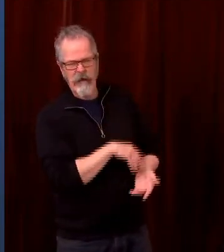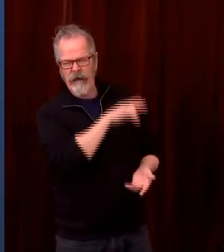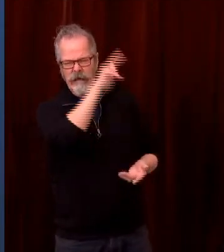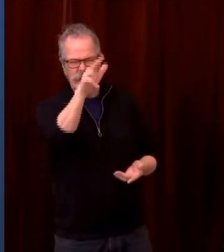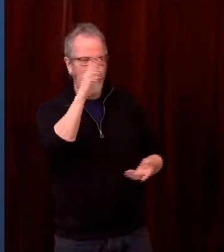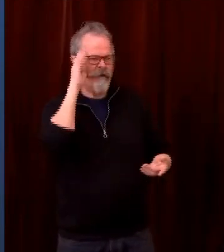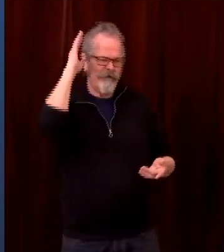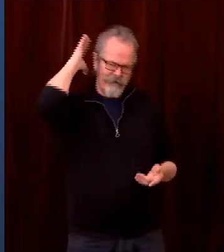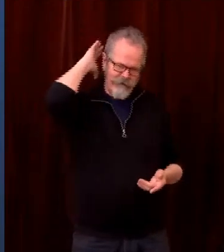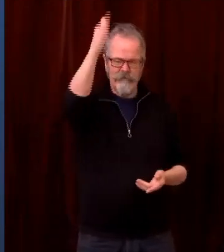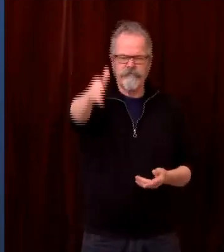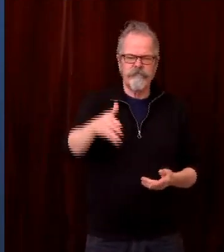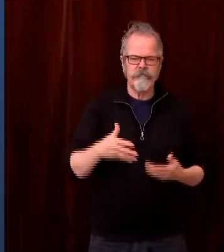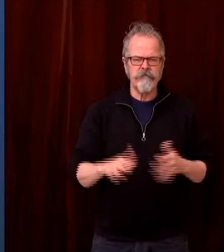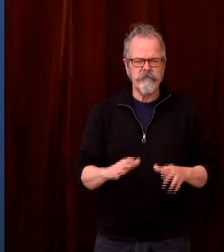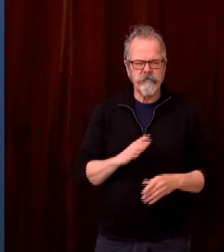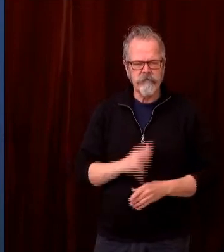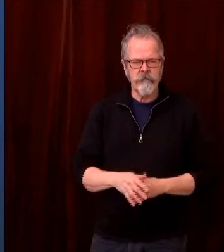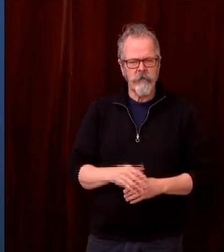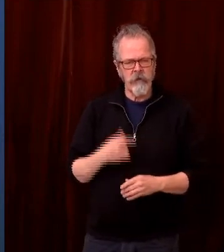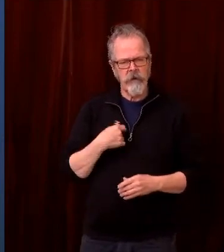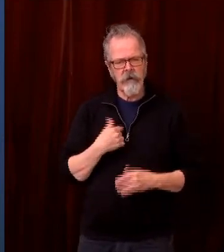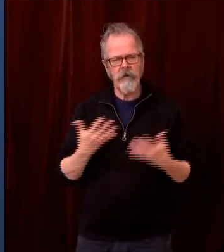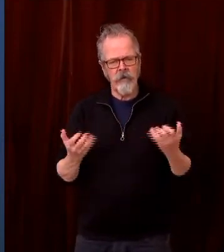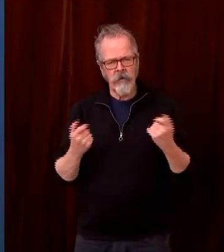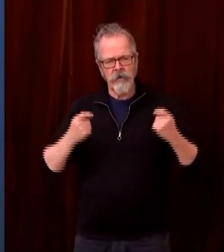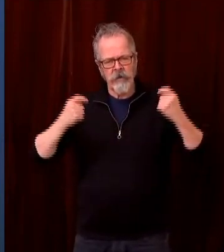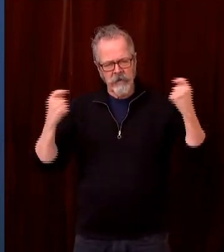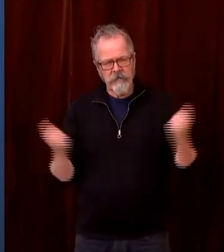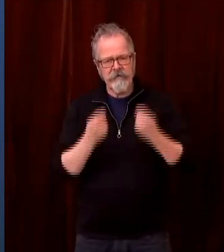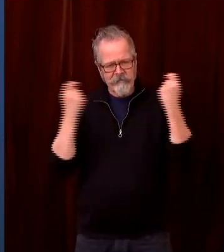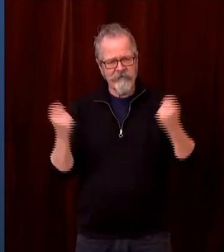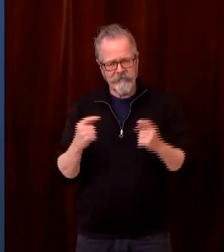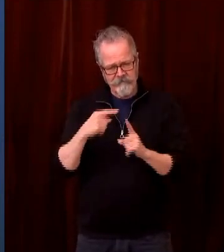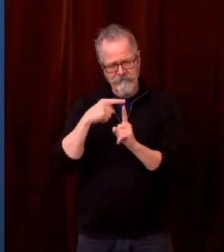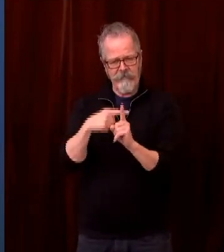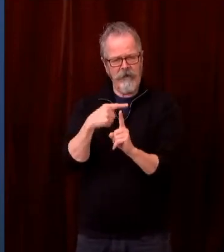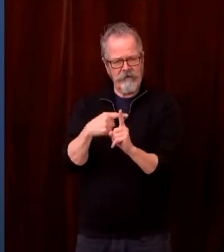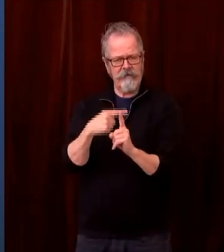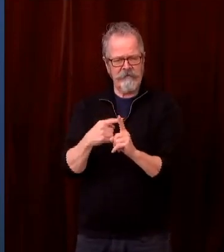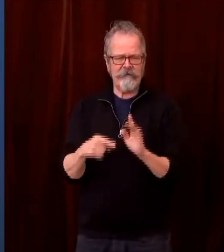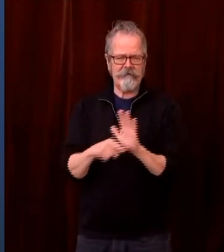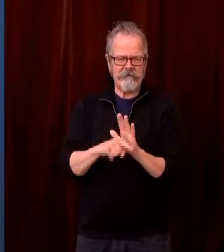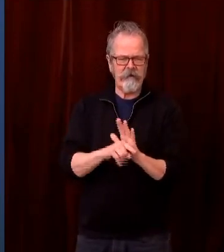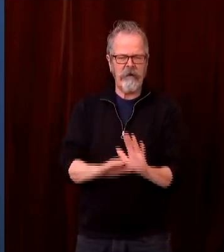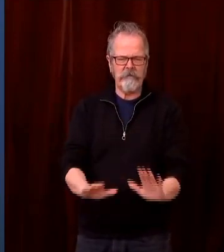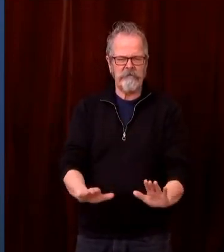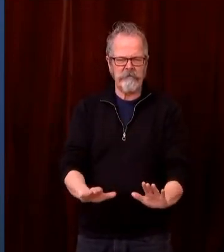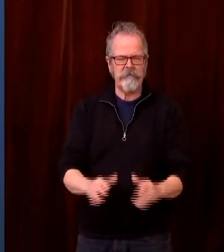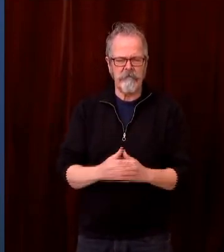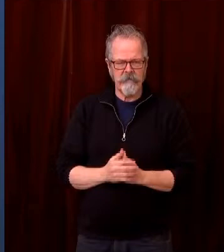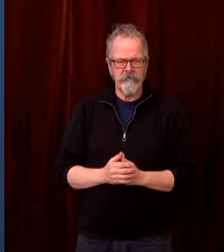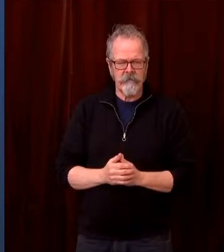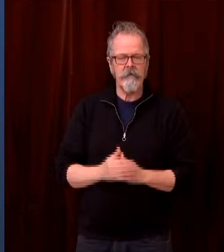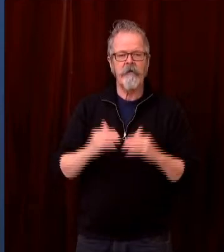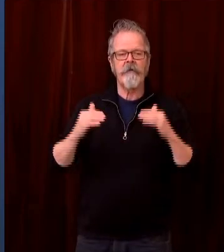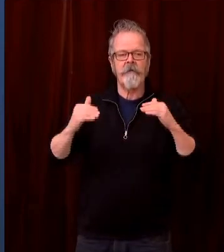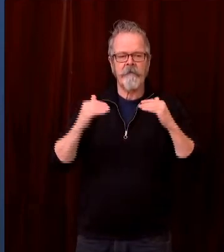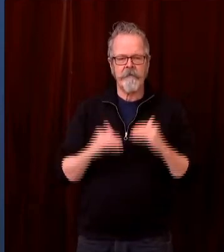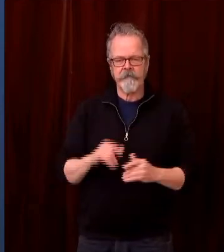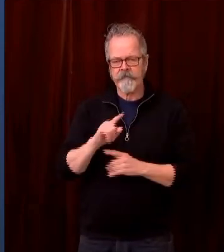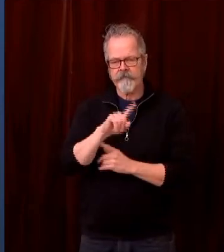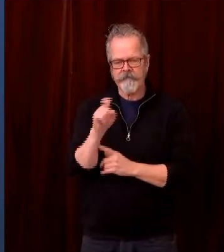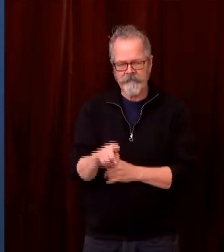Next question comes from Simone with Q13. Hi, Governor. I wanted to ask you today about your reopening phases. Is there